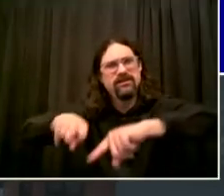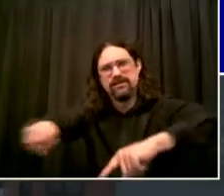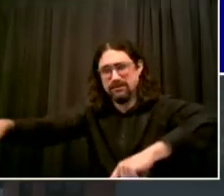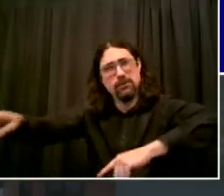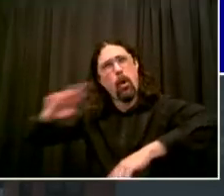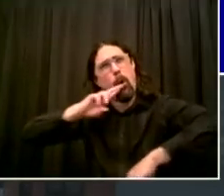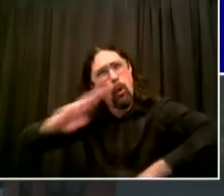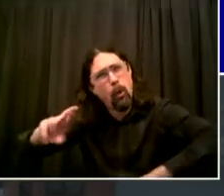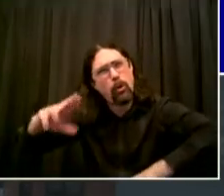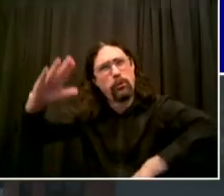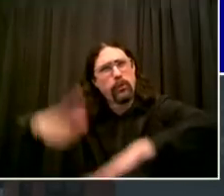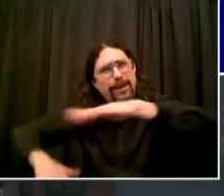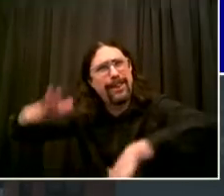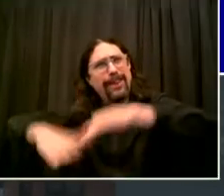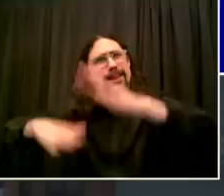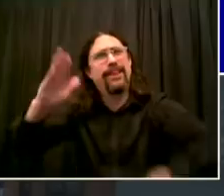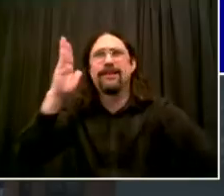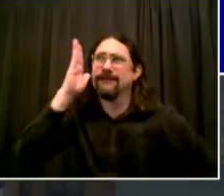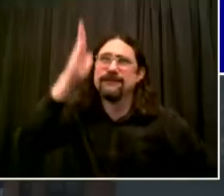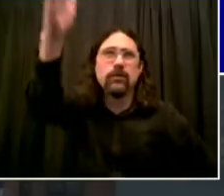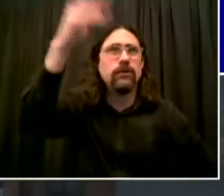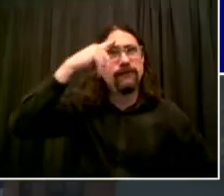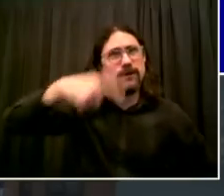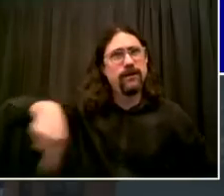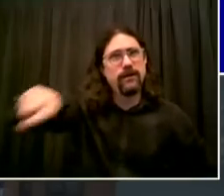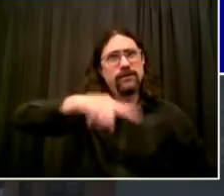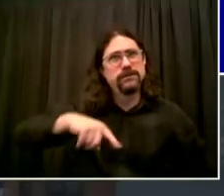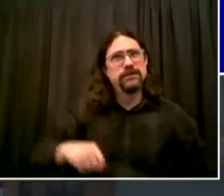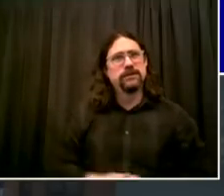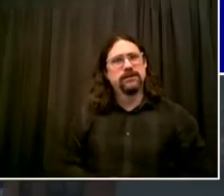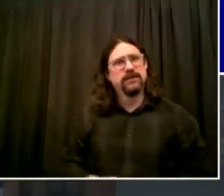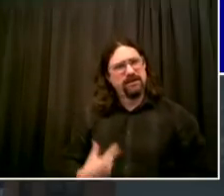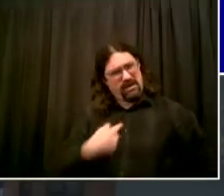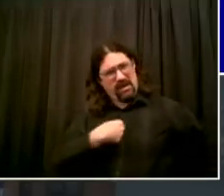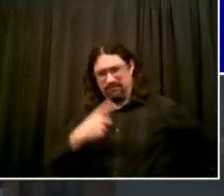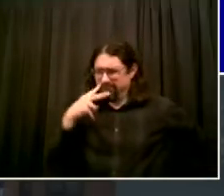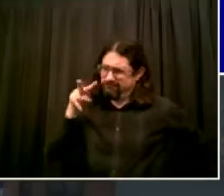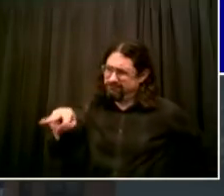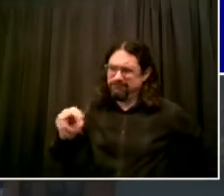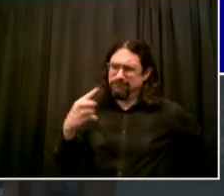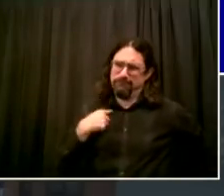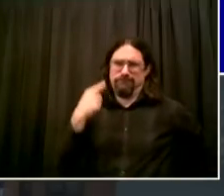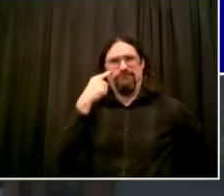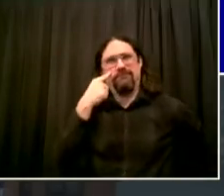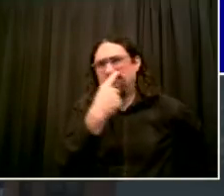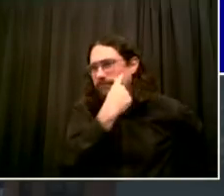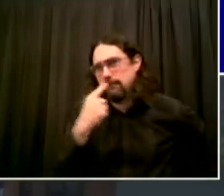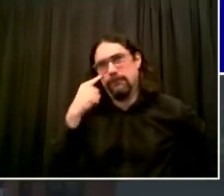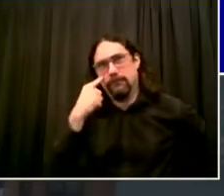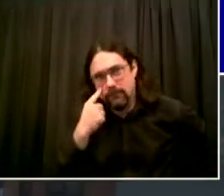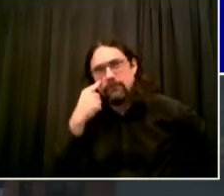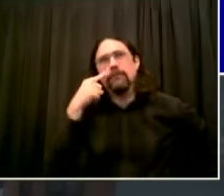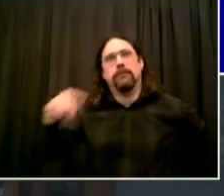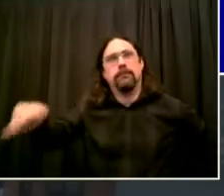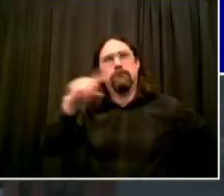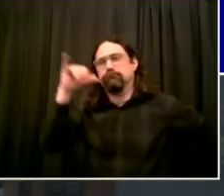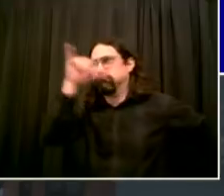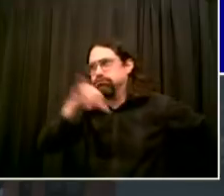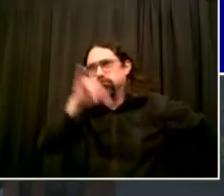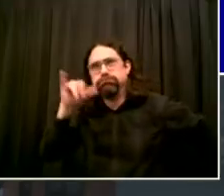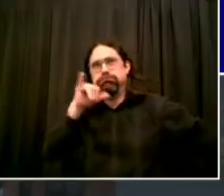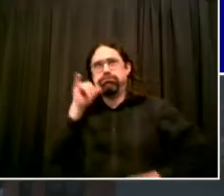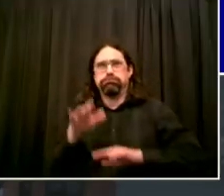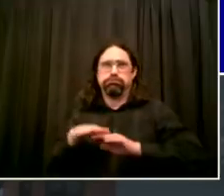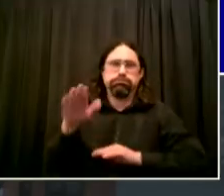city. But it's happening without, I think, the full understanding and support that